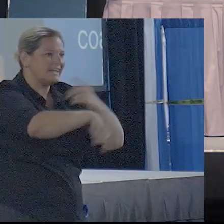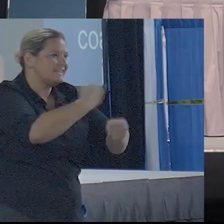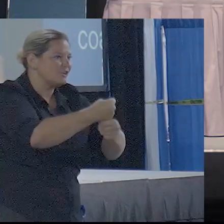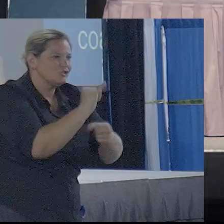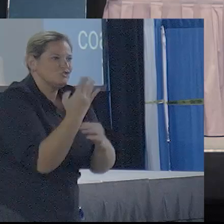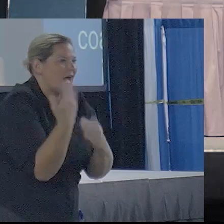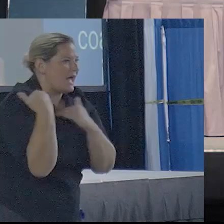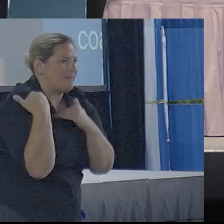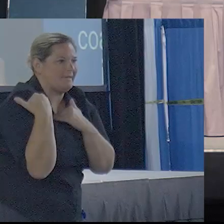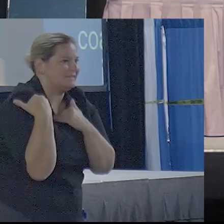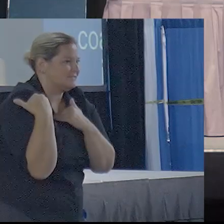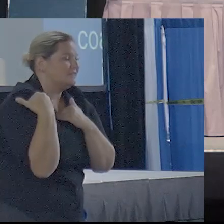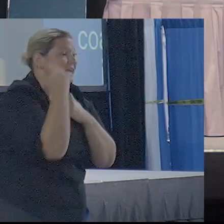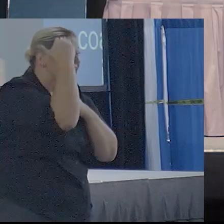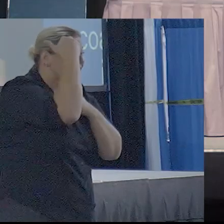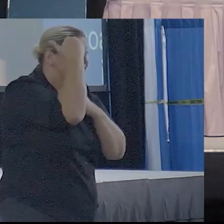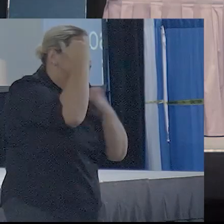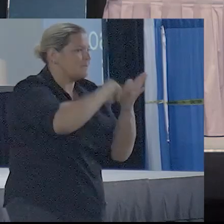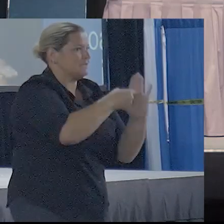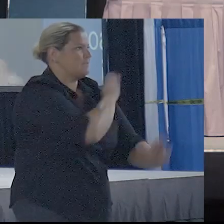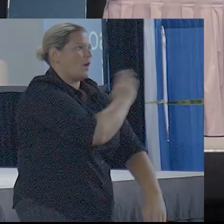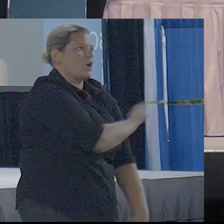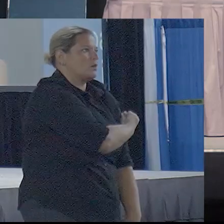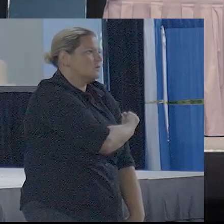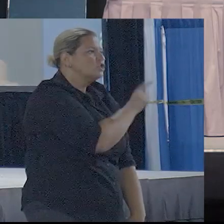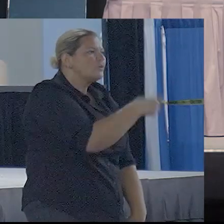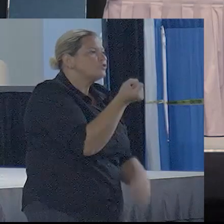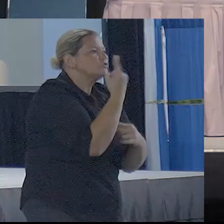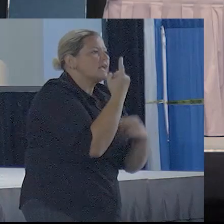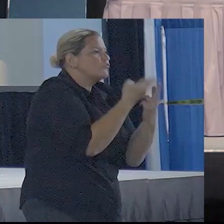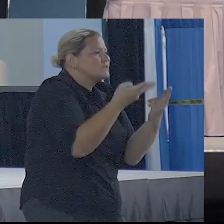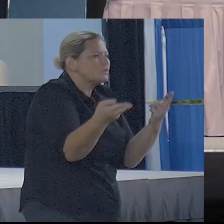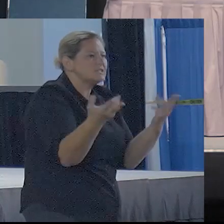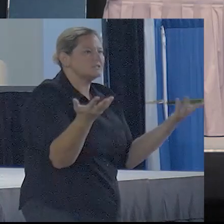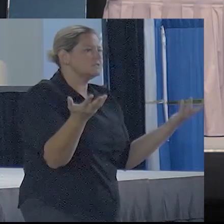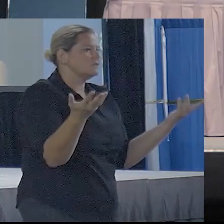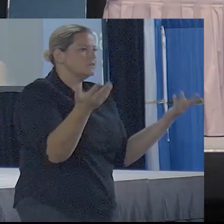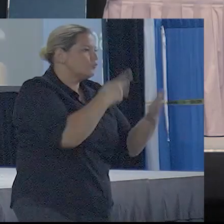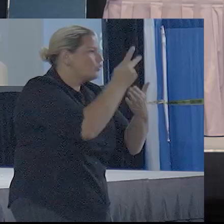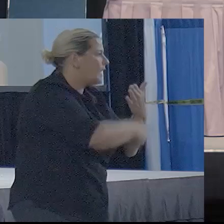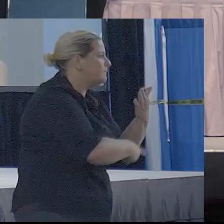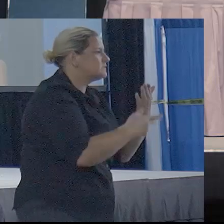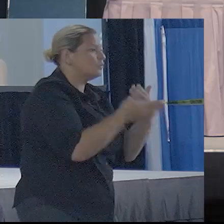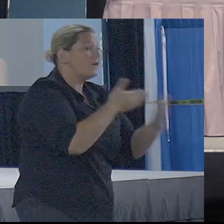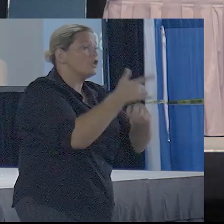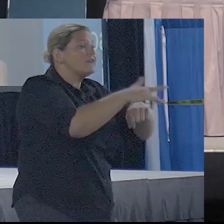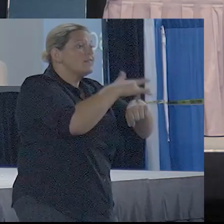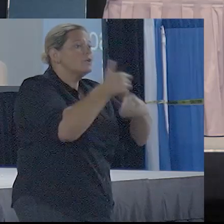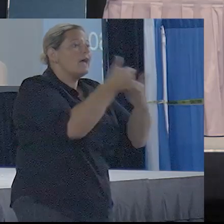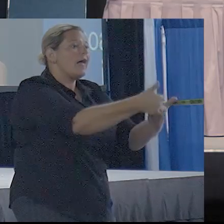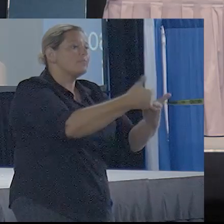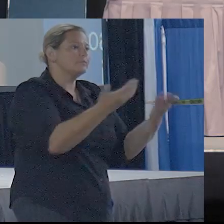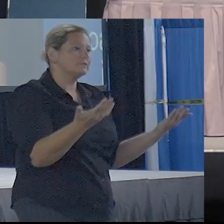knowledge is power, right? Understanding resources, options, programs that might become available to help support your